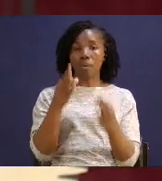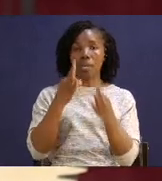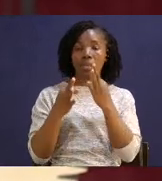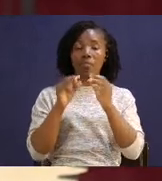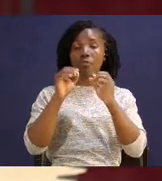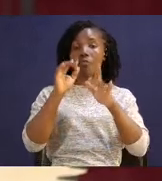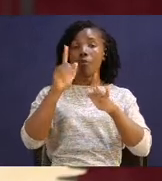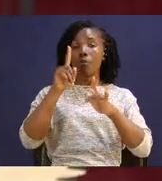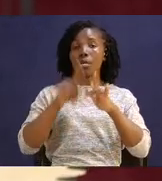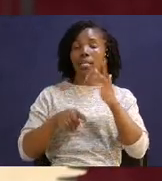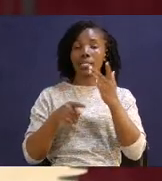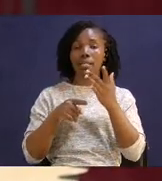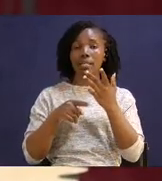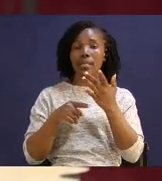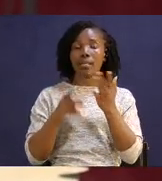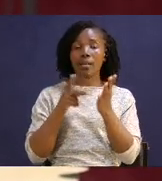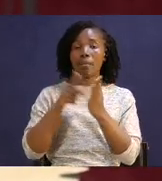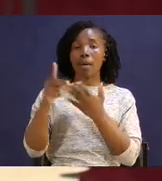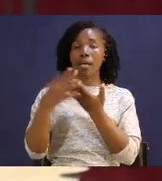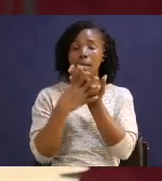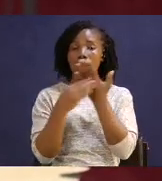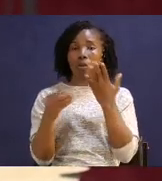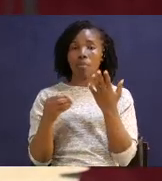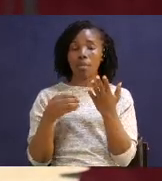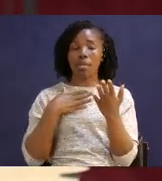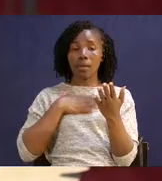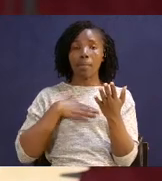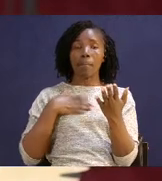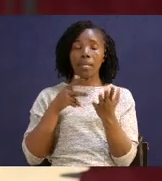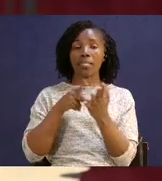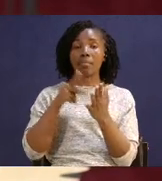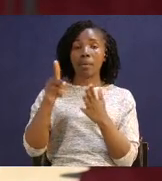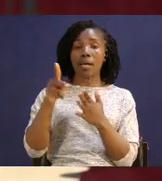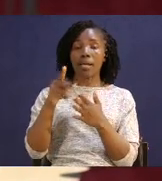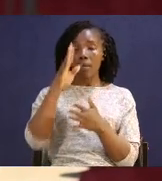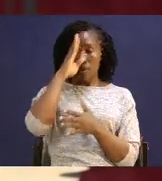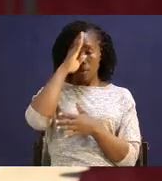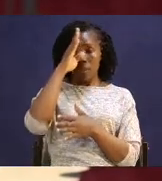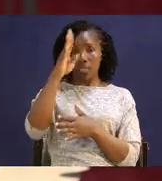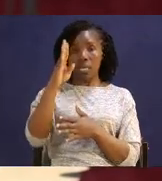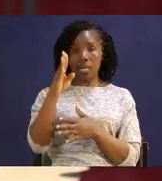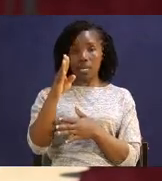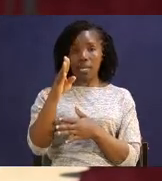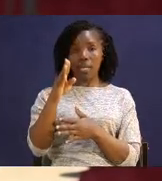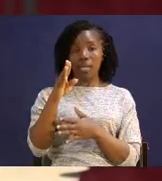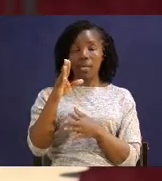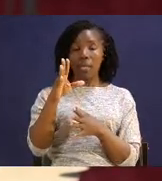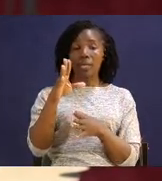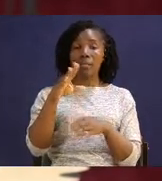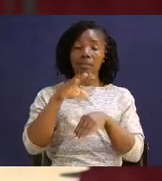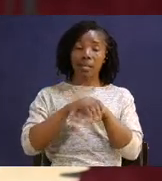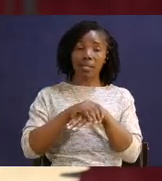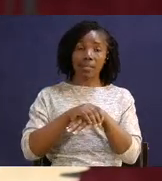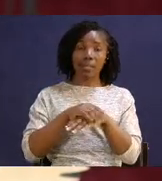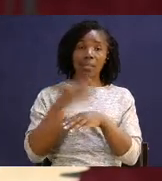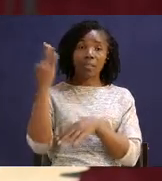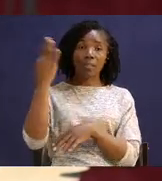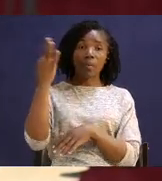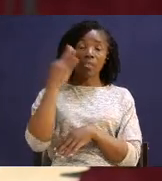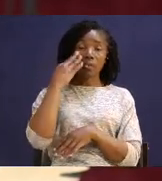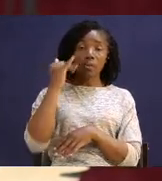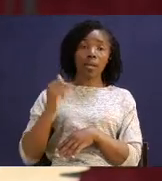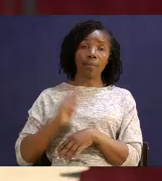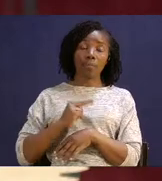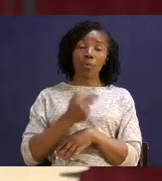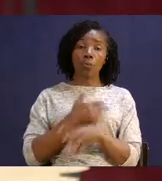make an opportunity to get it on Sunday. But get it and get this message, because we are now planting seed in your spirit so